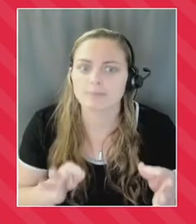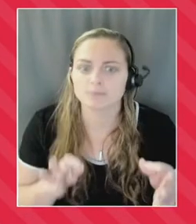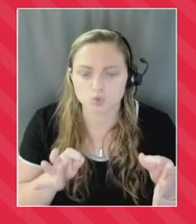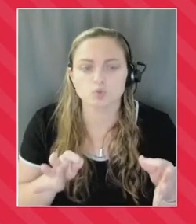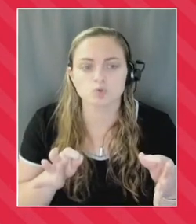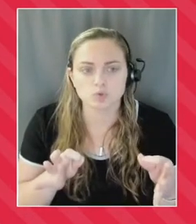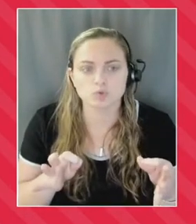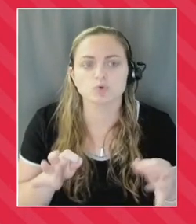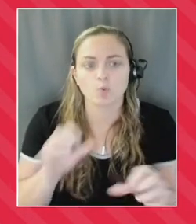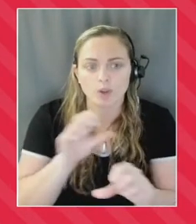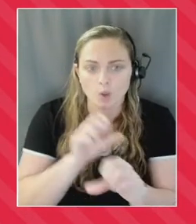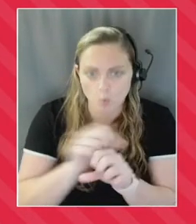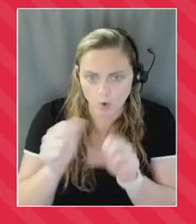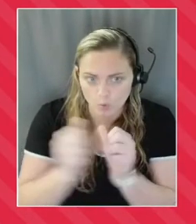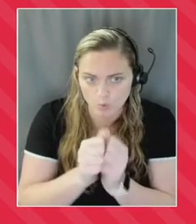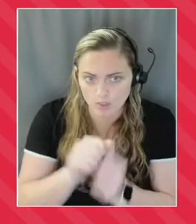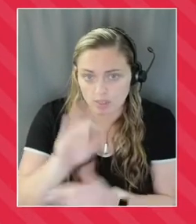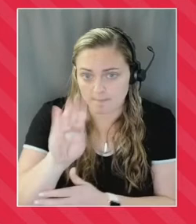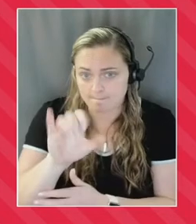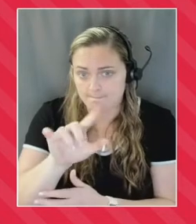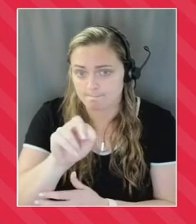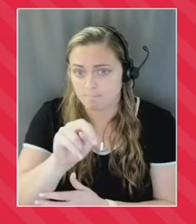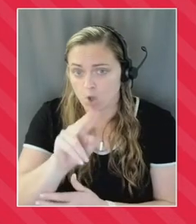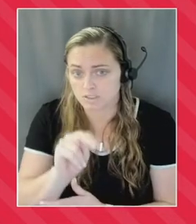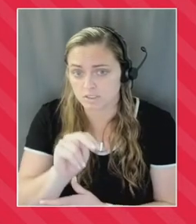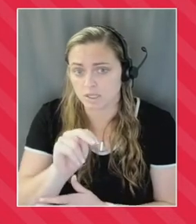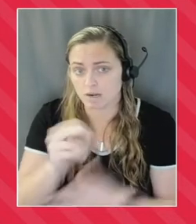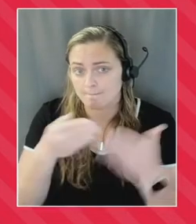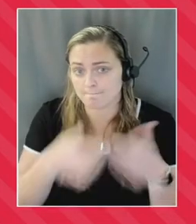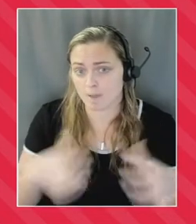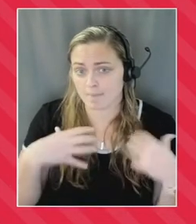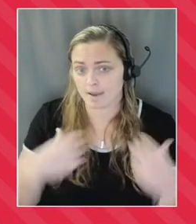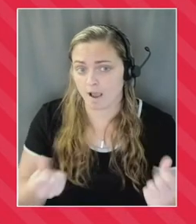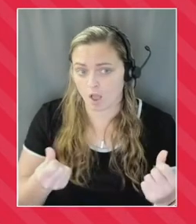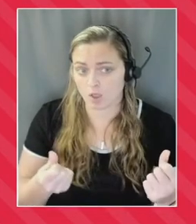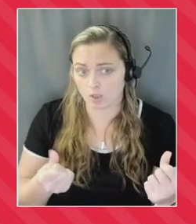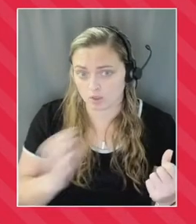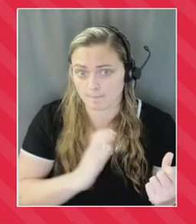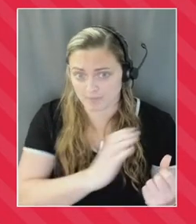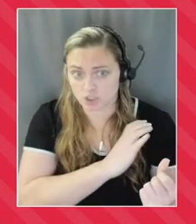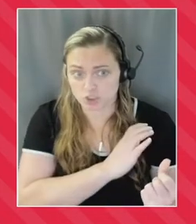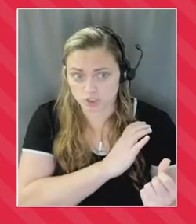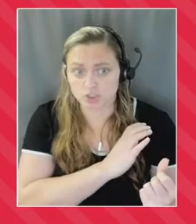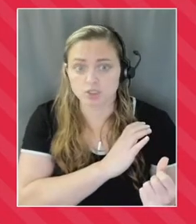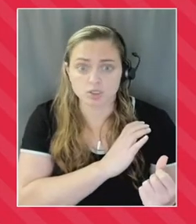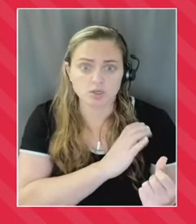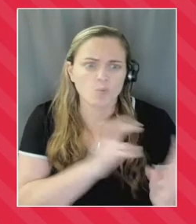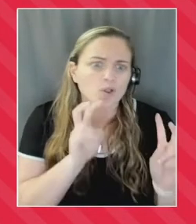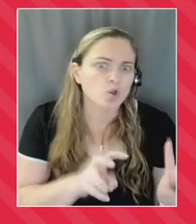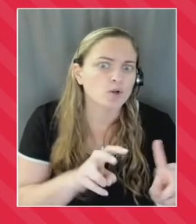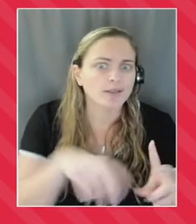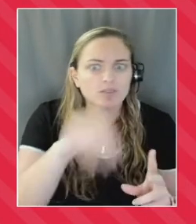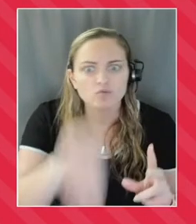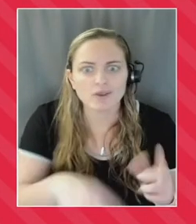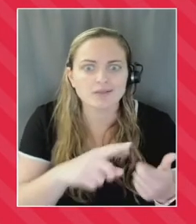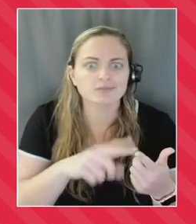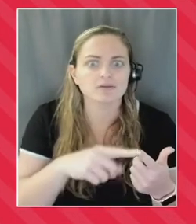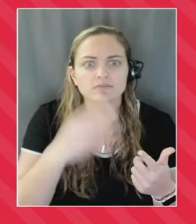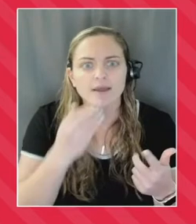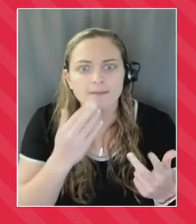in partnership with the Boston Public Health Commission and looked at rates of chronic health, such as diabetes, high blood pressure, et